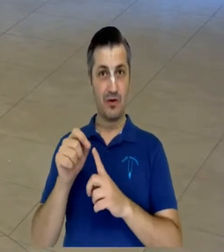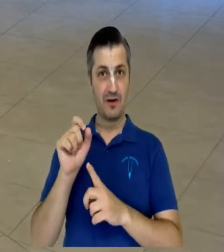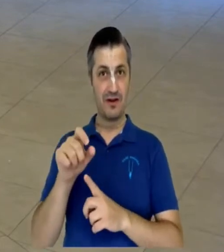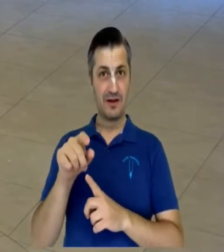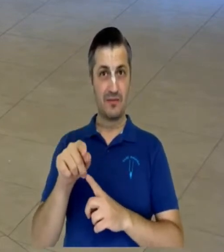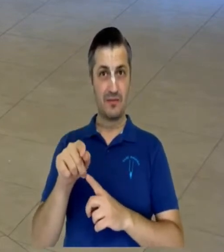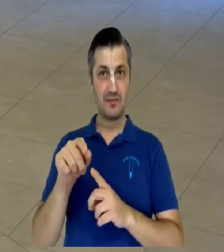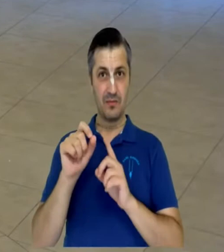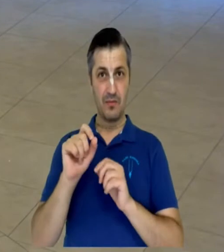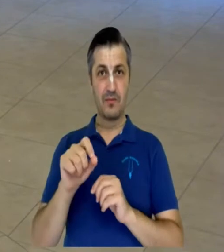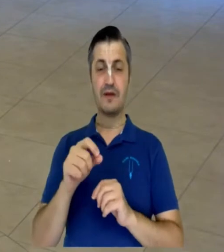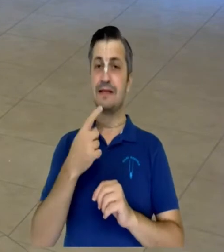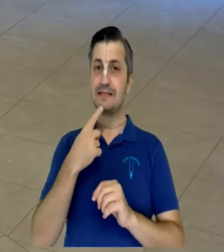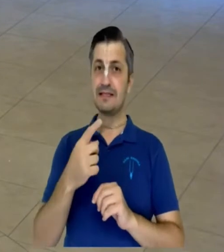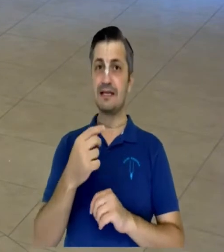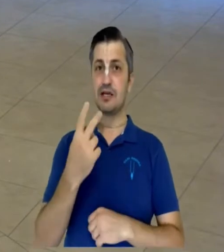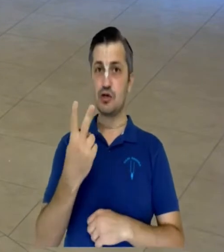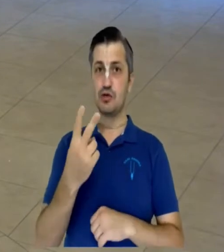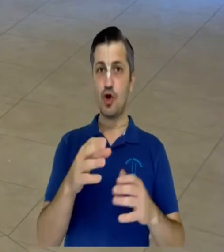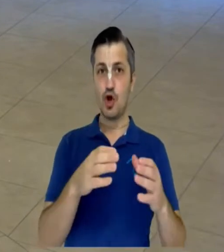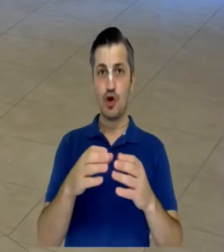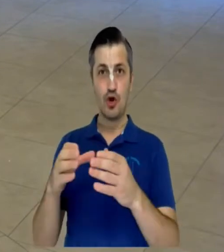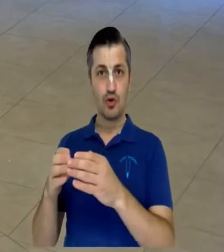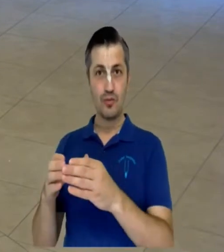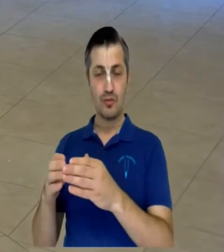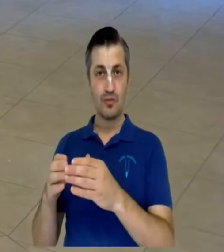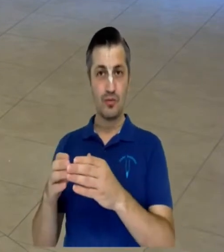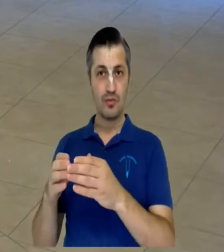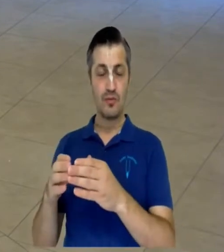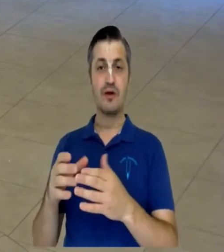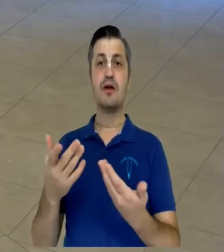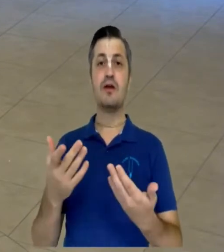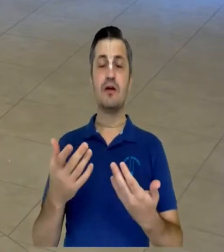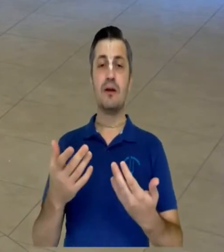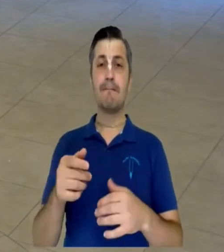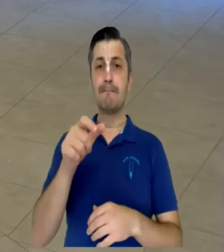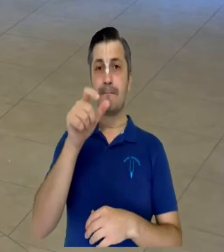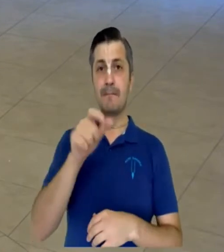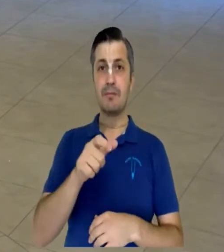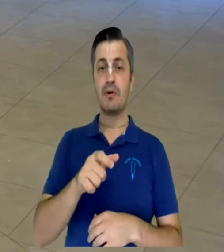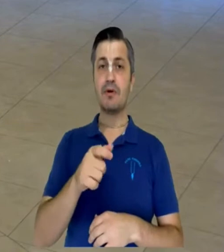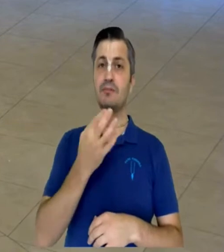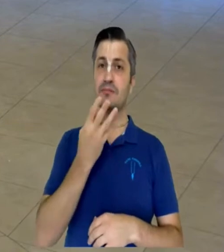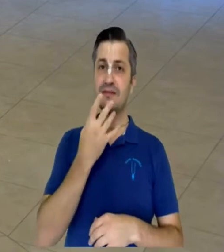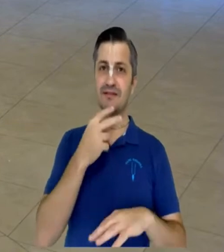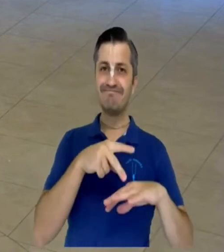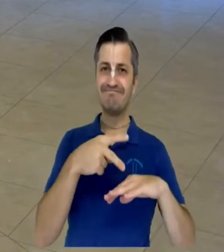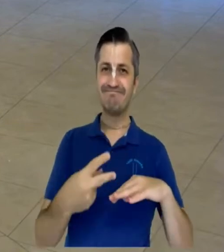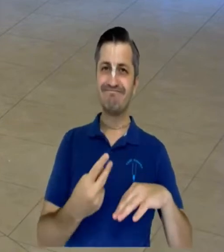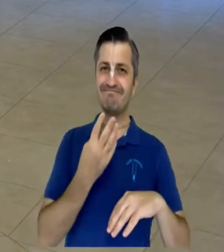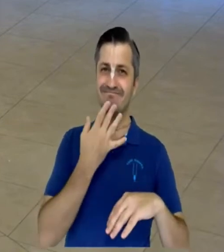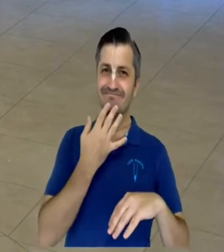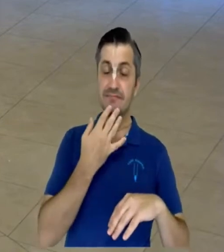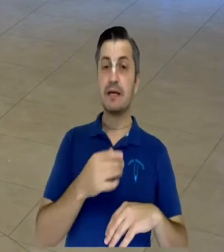There are two kinds of living entities, fallible and infallible. Kshara sarvam nibhutani